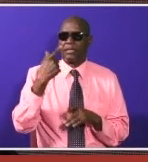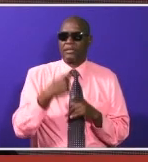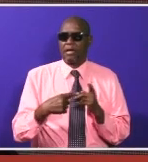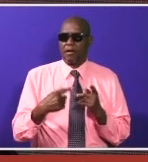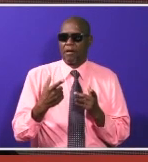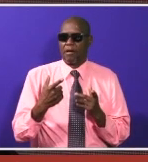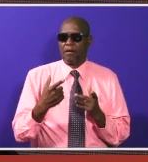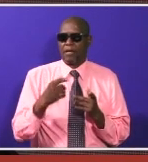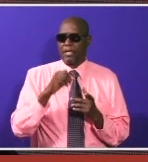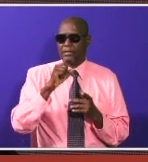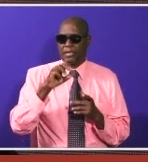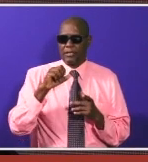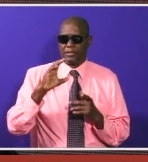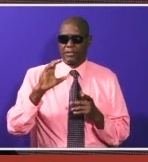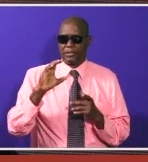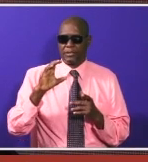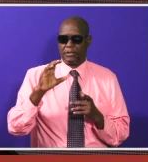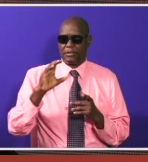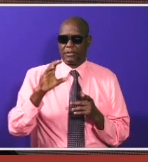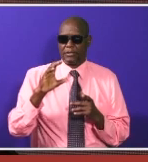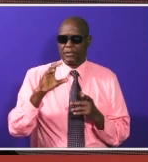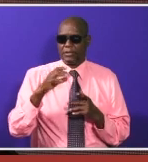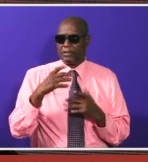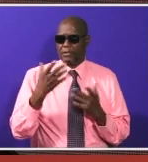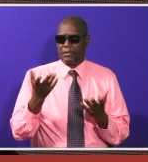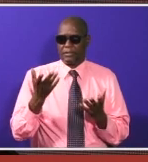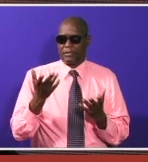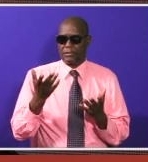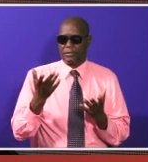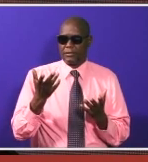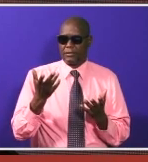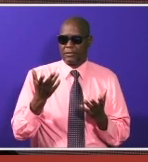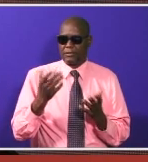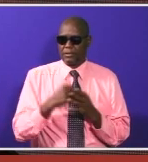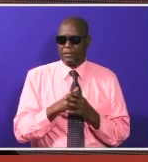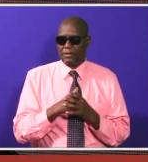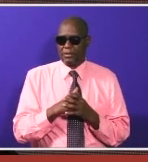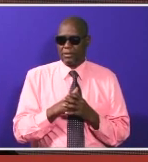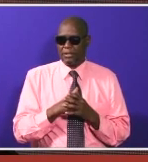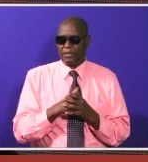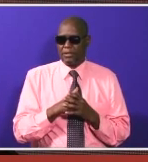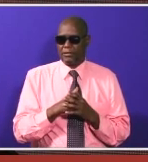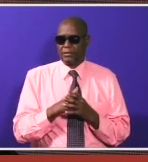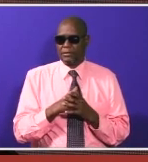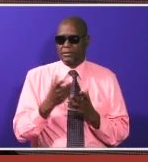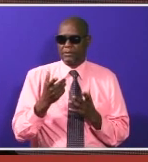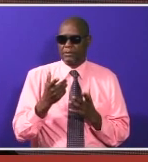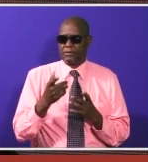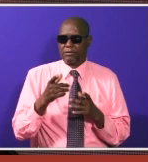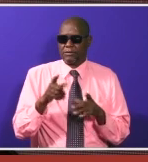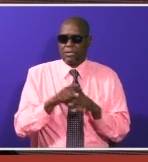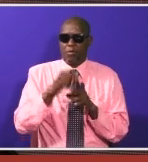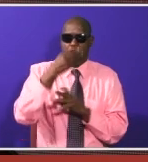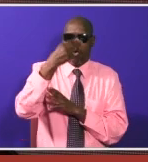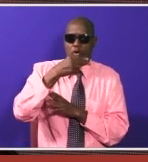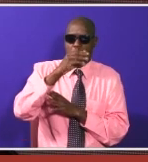You see, what happens is that every time there's a budget cut, there's what we call a horizontal cut. You're not